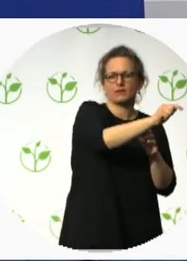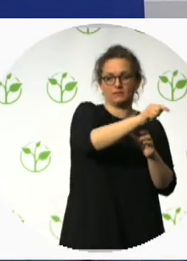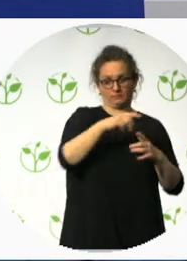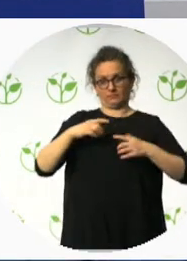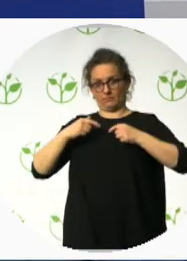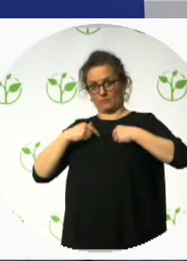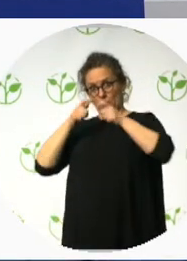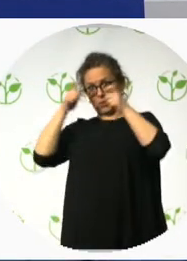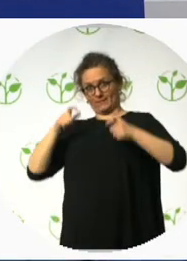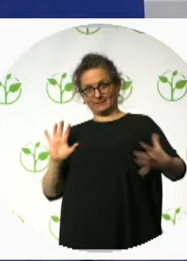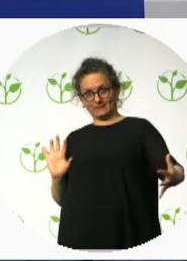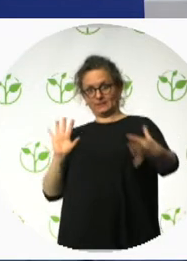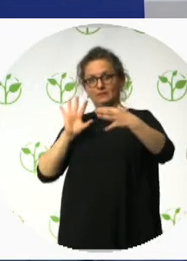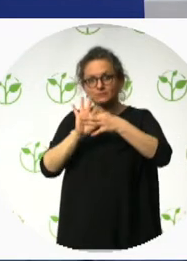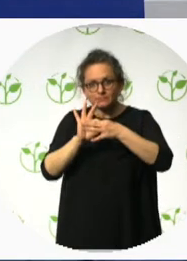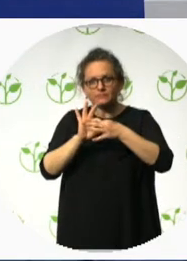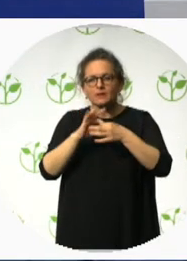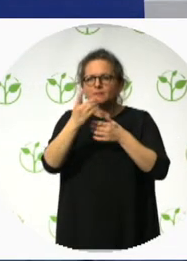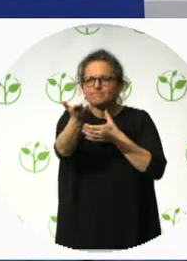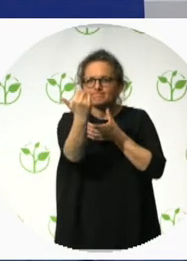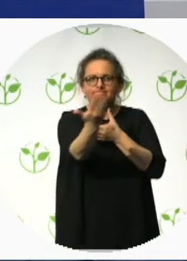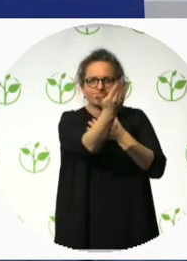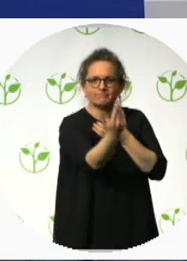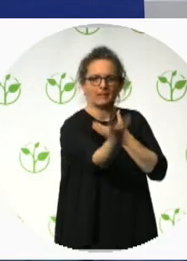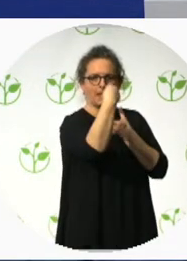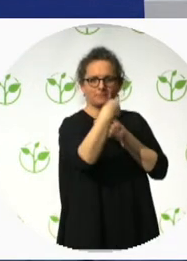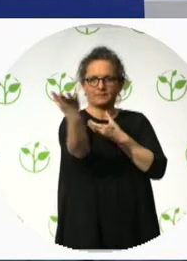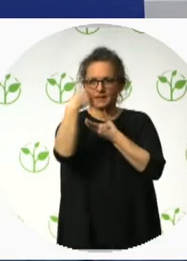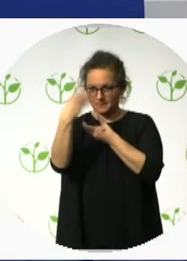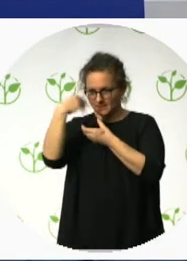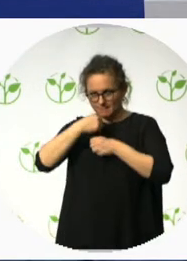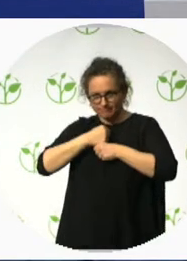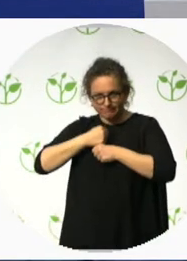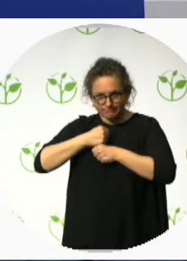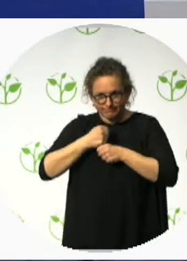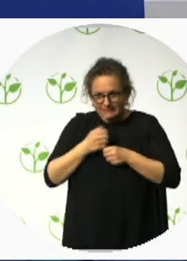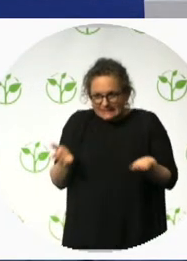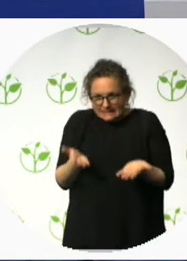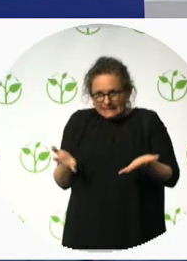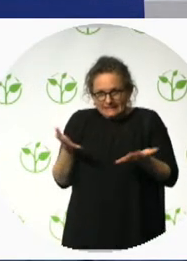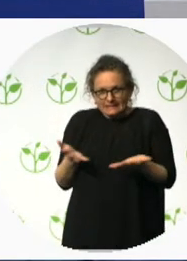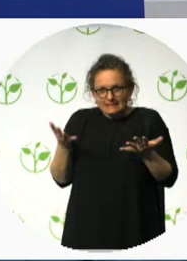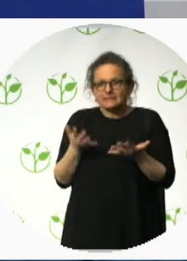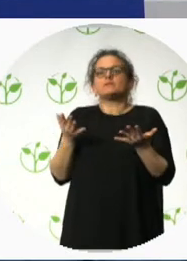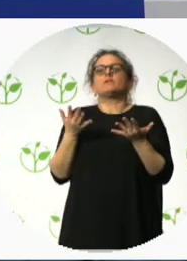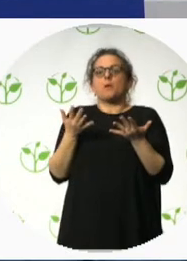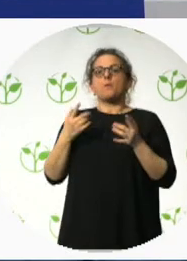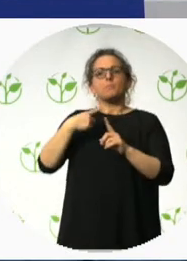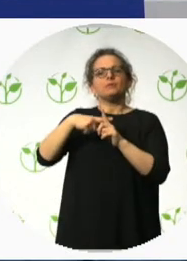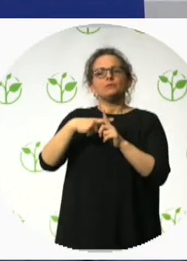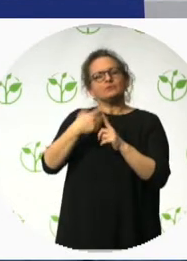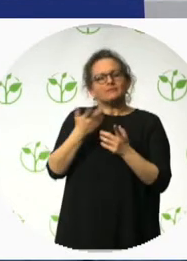provide sub-degree program to bridge the deaf trainees to higher education. Our training includes sign